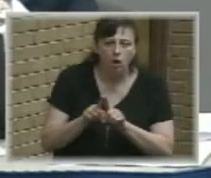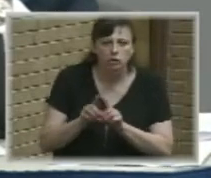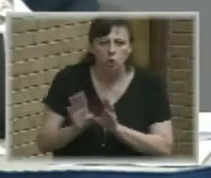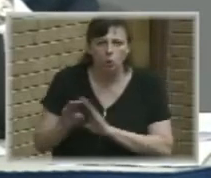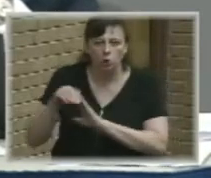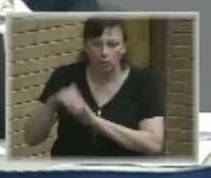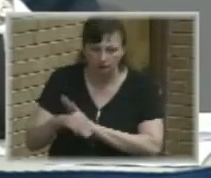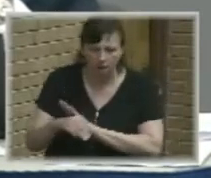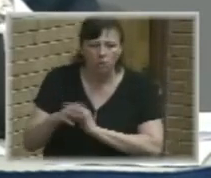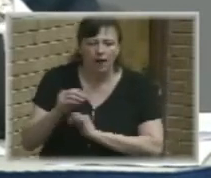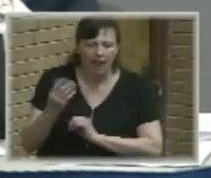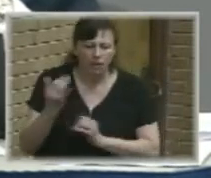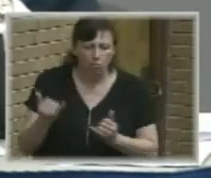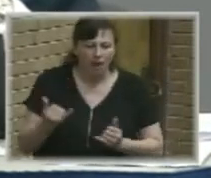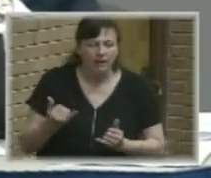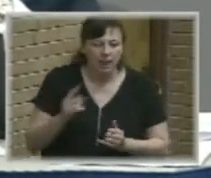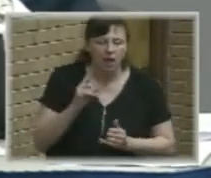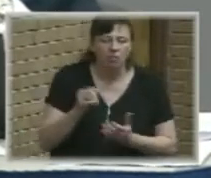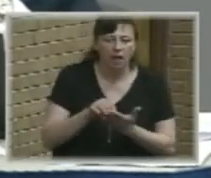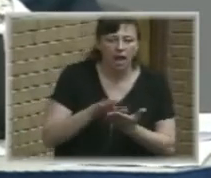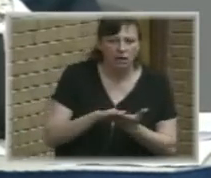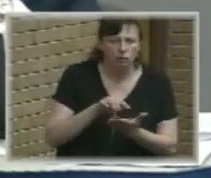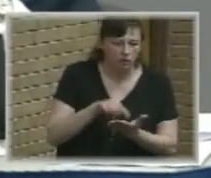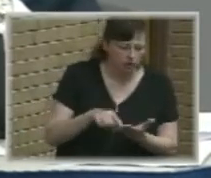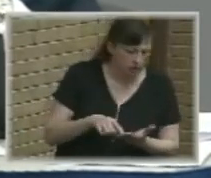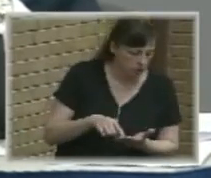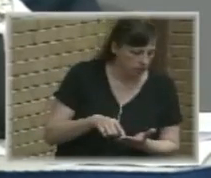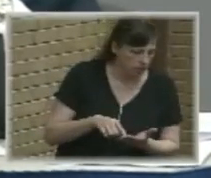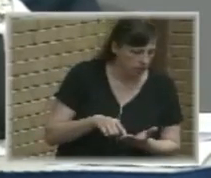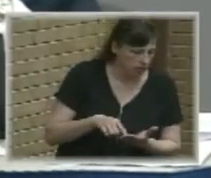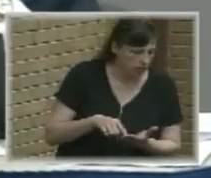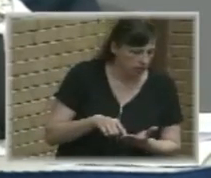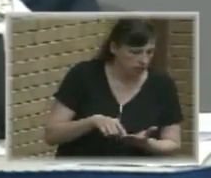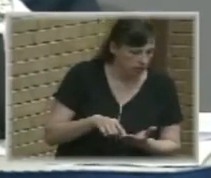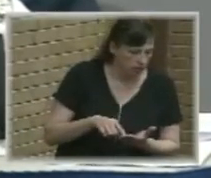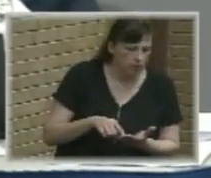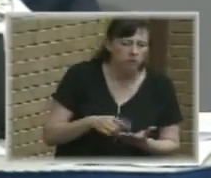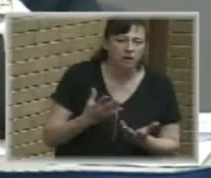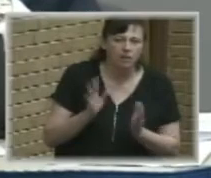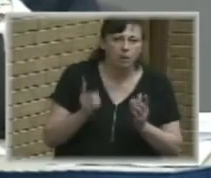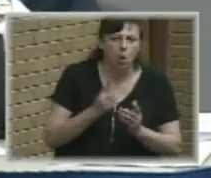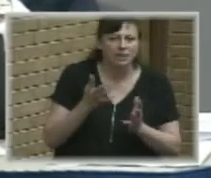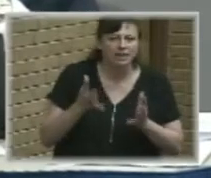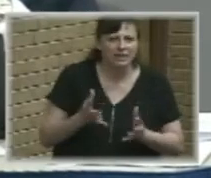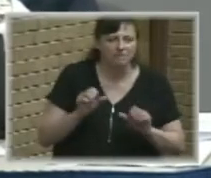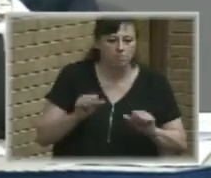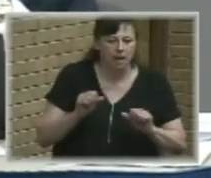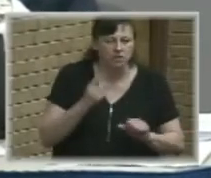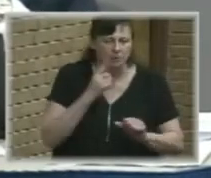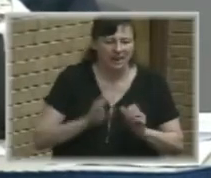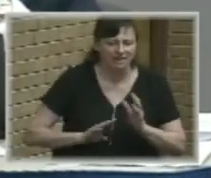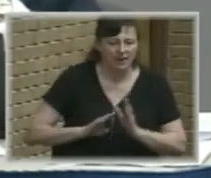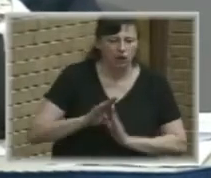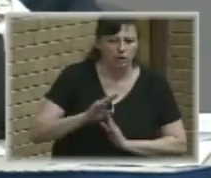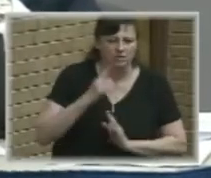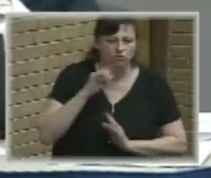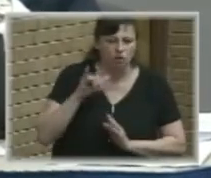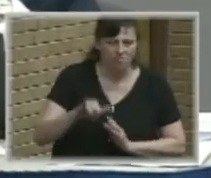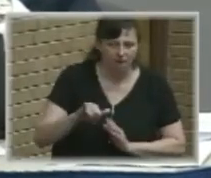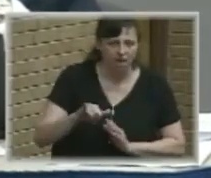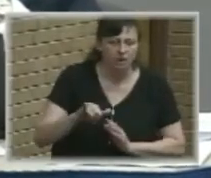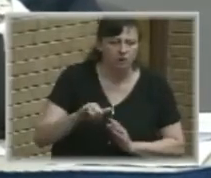down. Right now, the contract was written so that there would only be the possibility of an increase in that